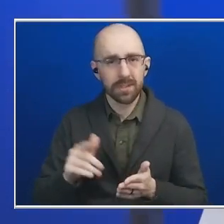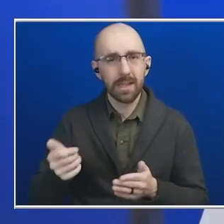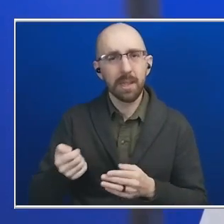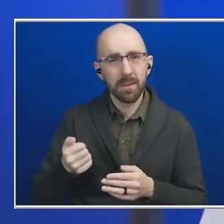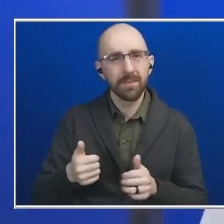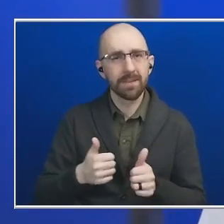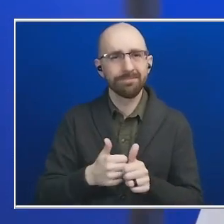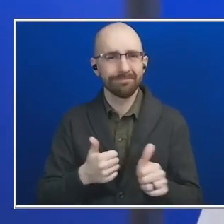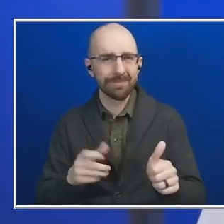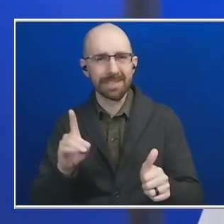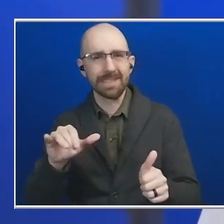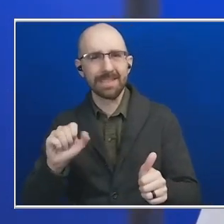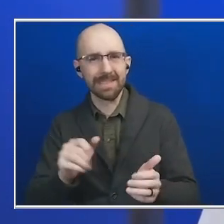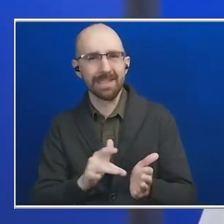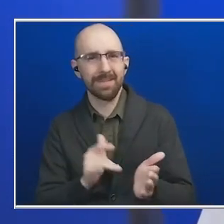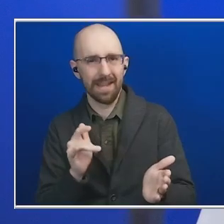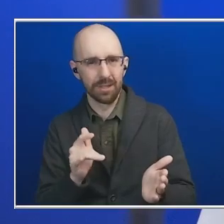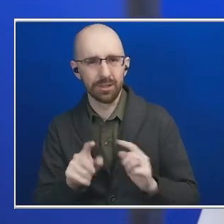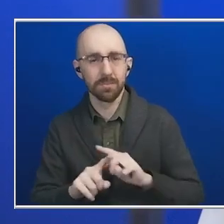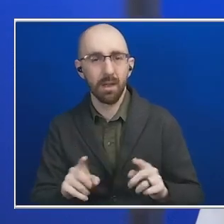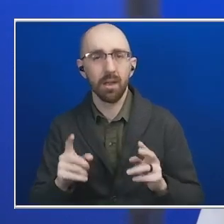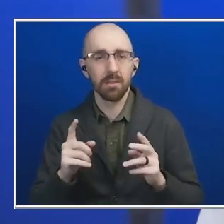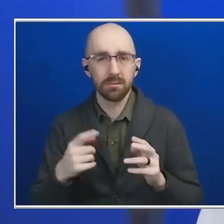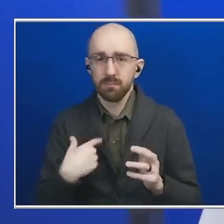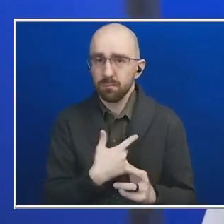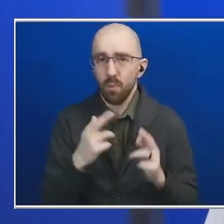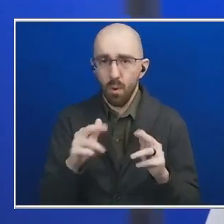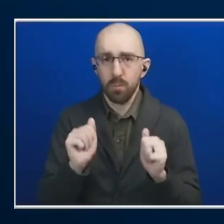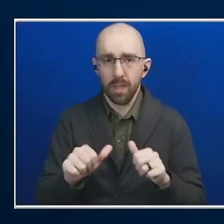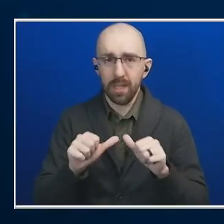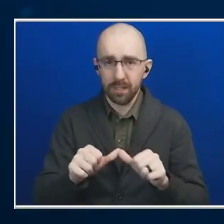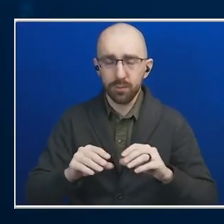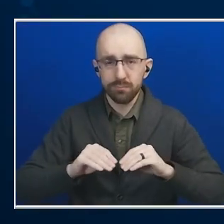something that we hope we can continue to roll out across the state.